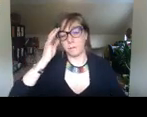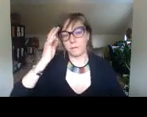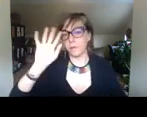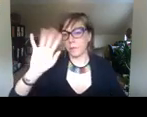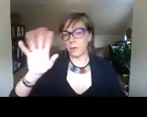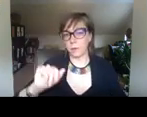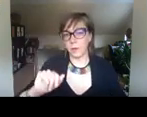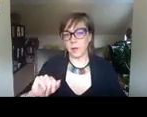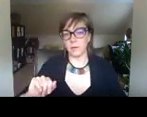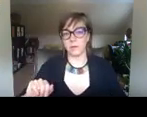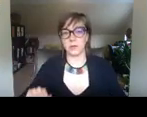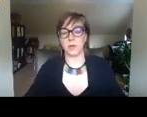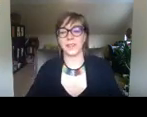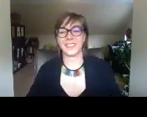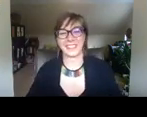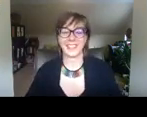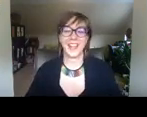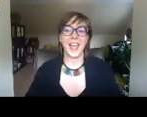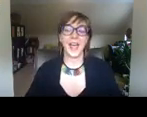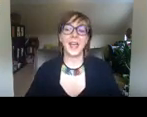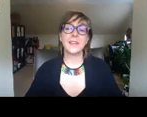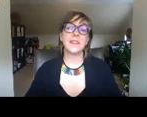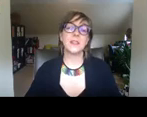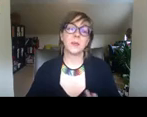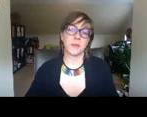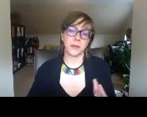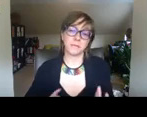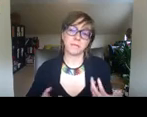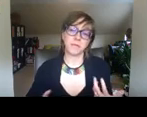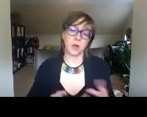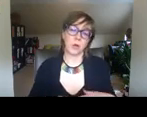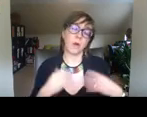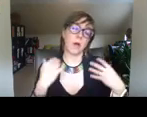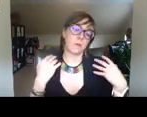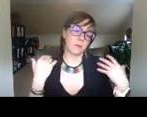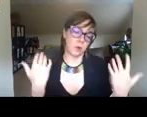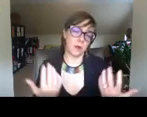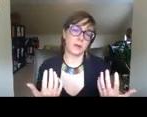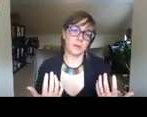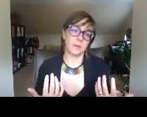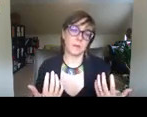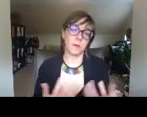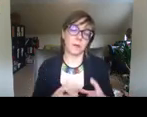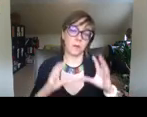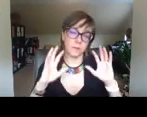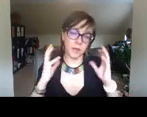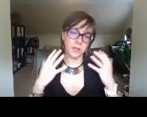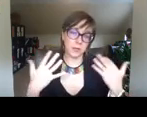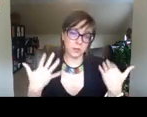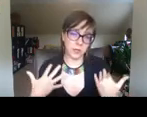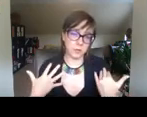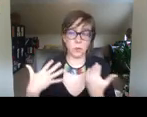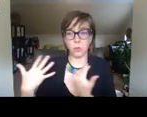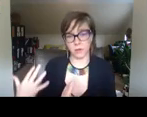brain, preferably not in front of a screen. And then debriefing, talking to people,